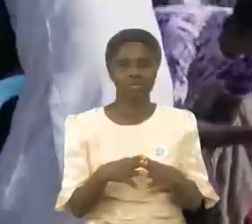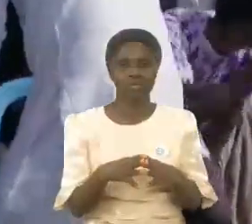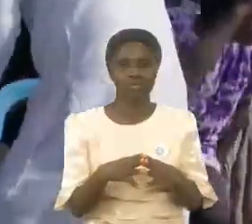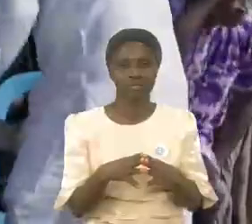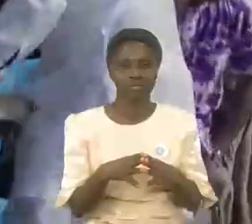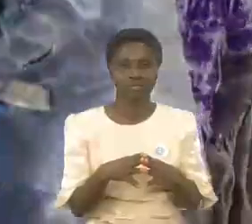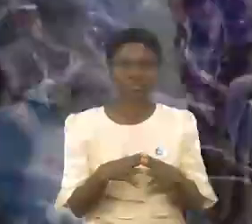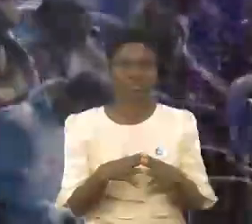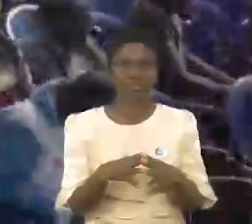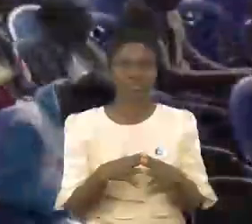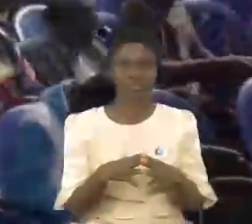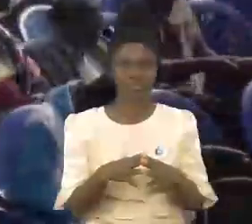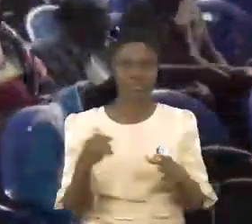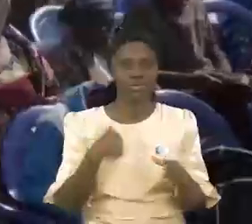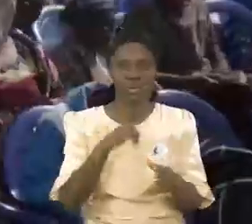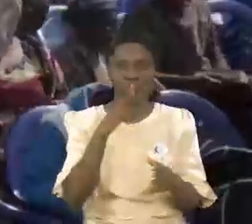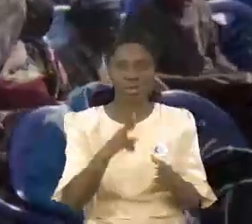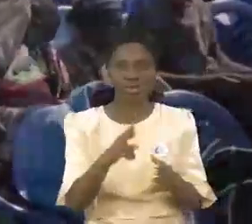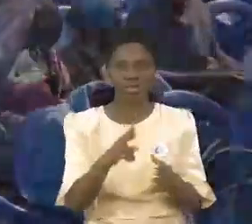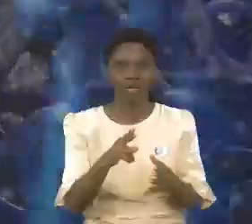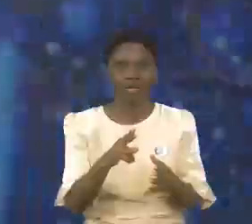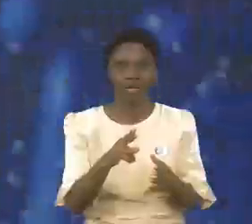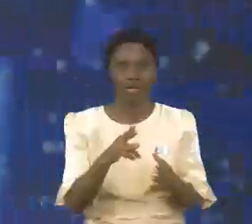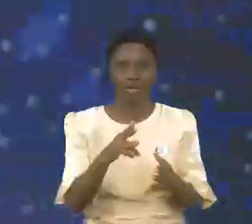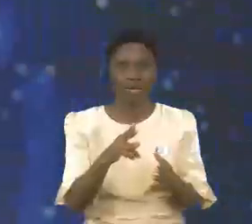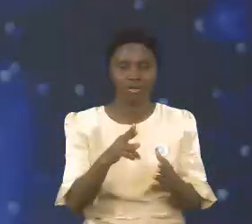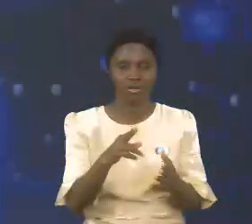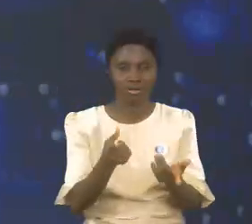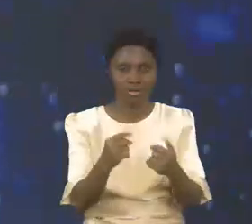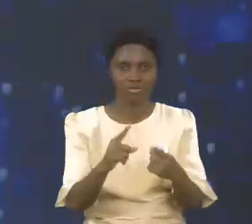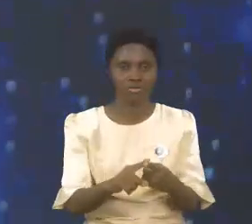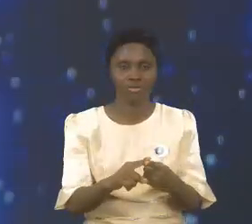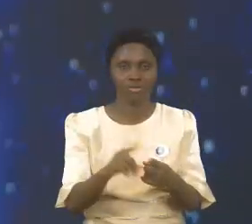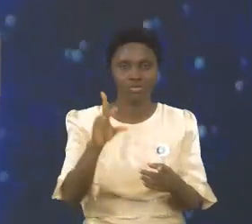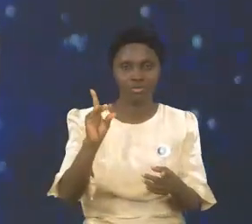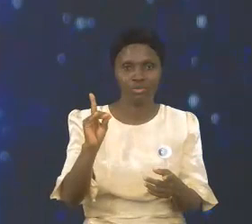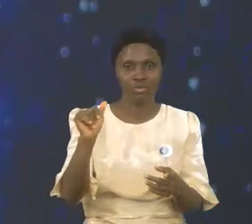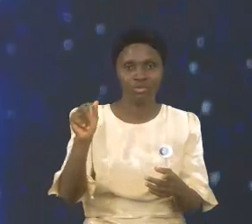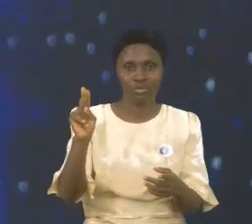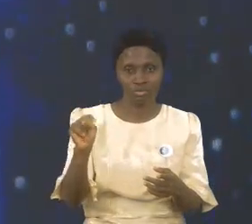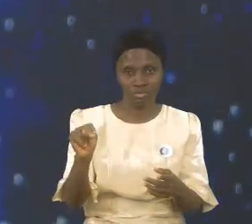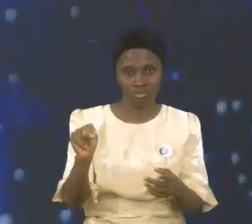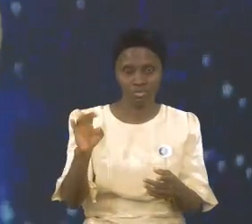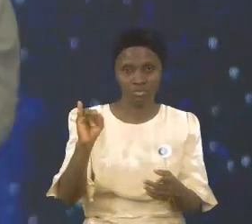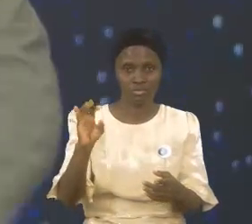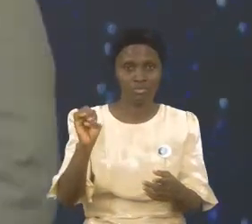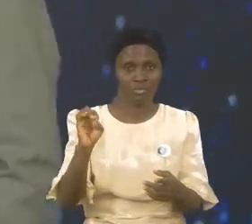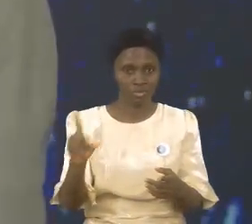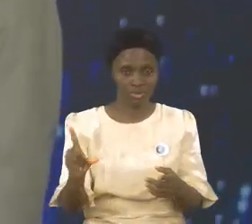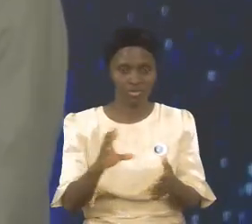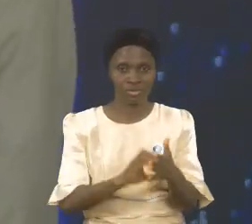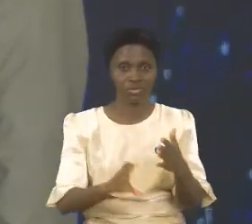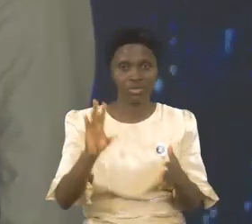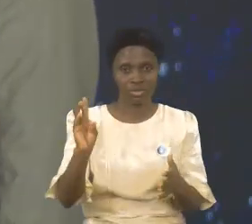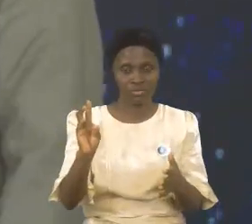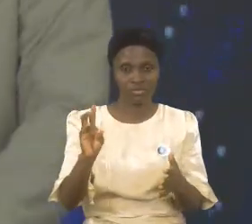coming to Daniel chapter 7. Actually, Daniel had been interpreting the